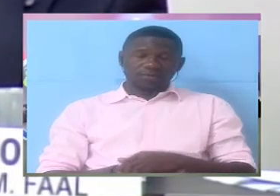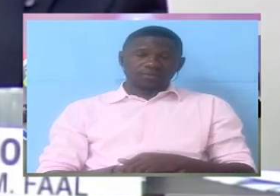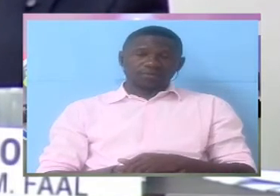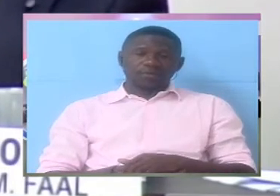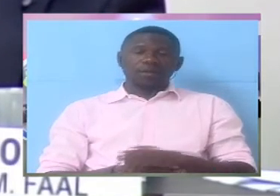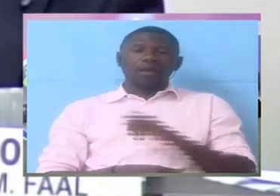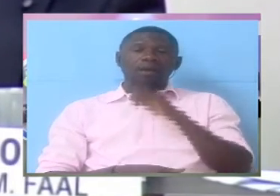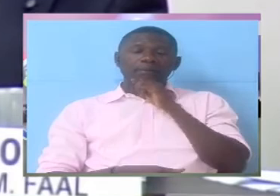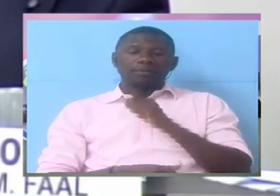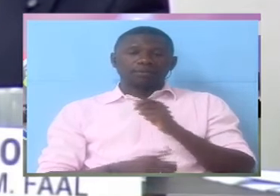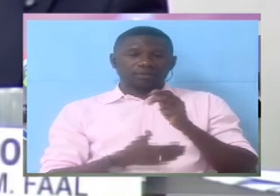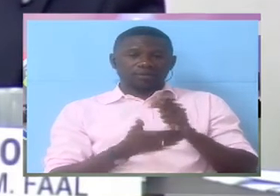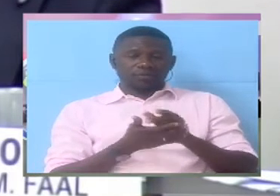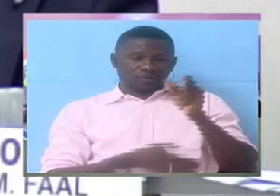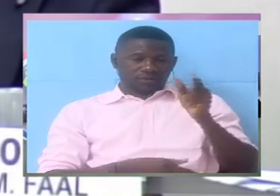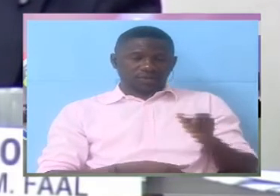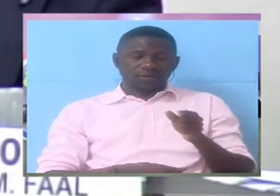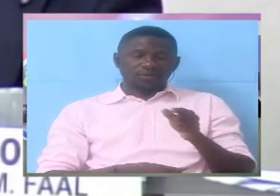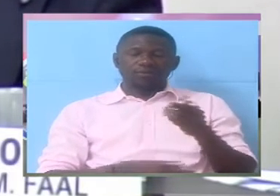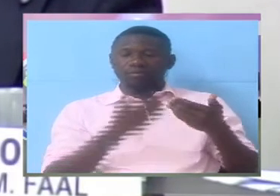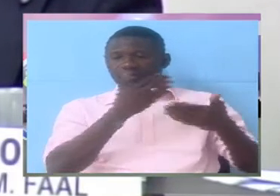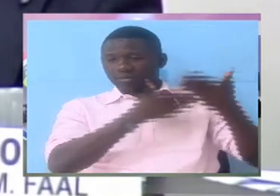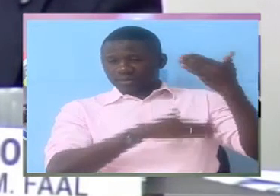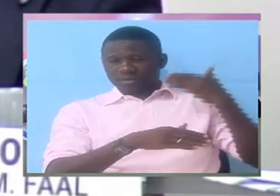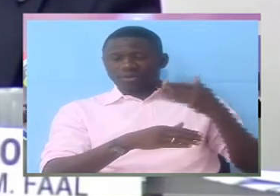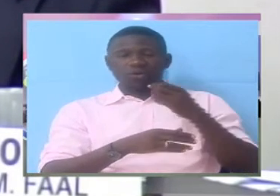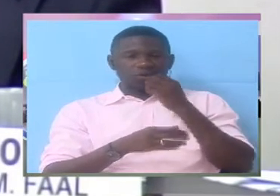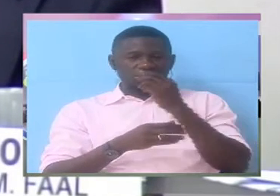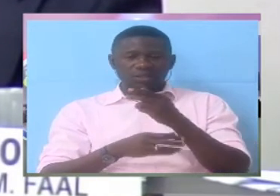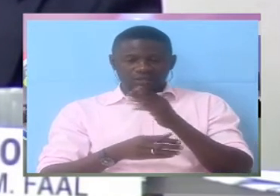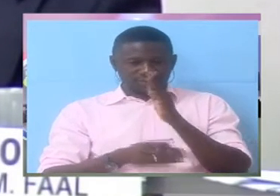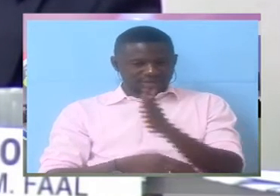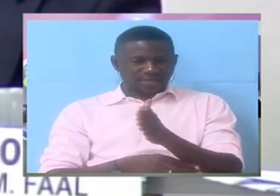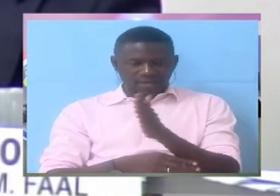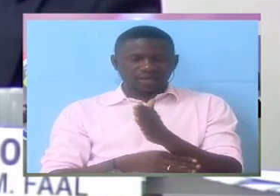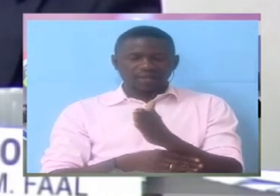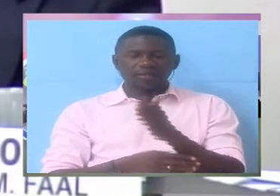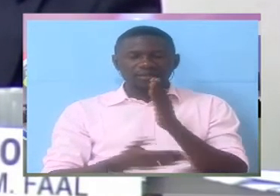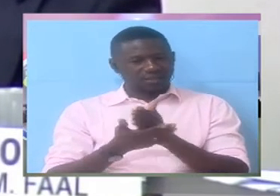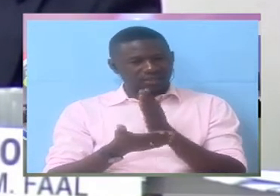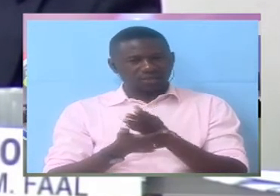Witness, previously you were certain that you were present.